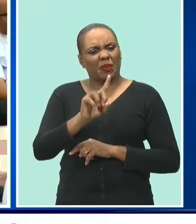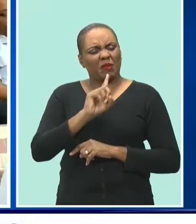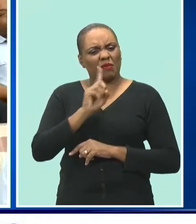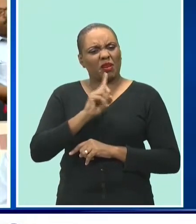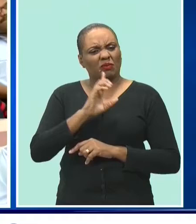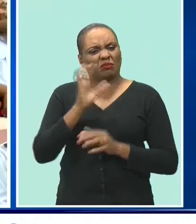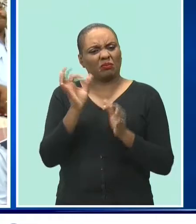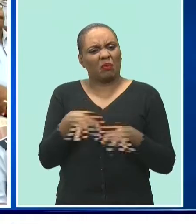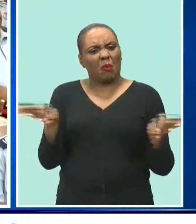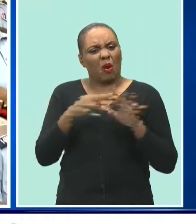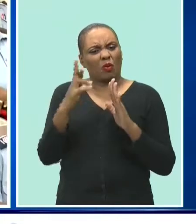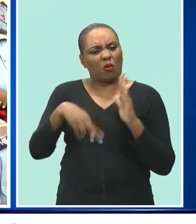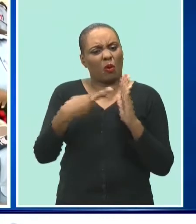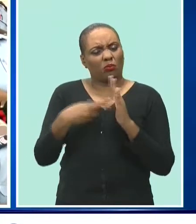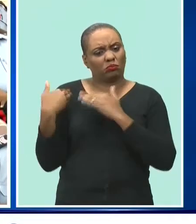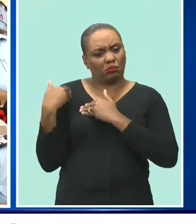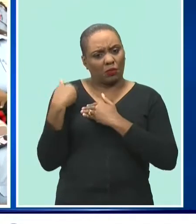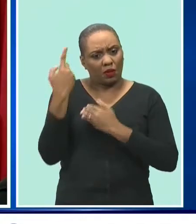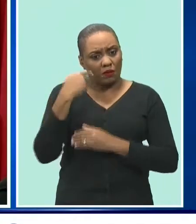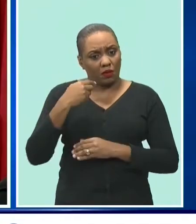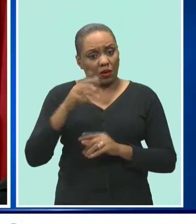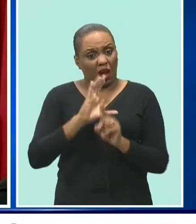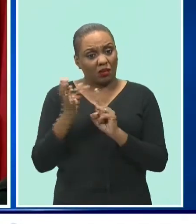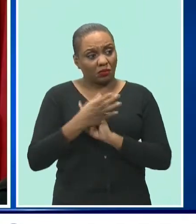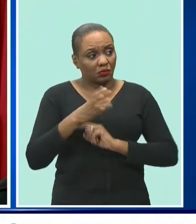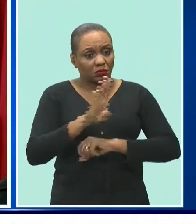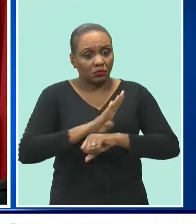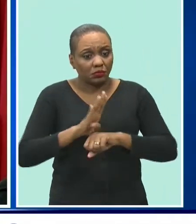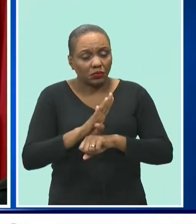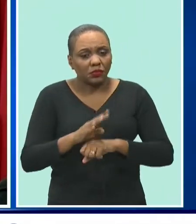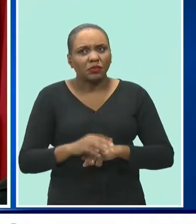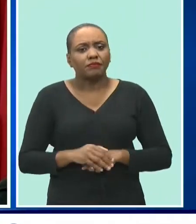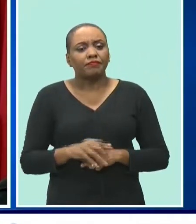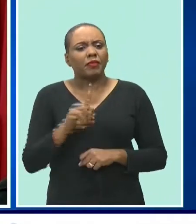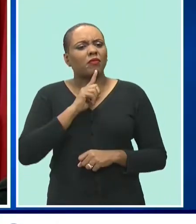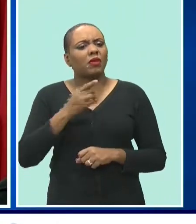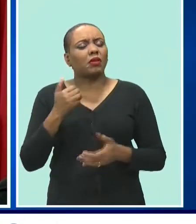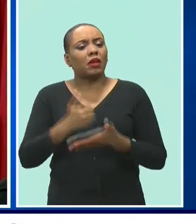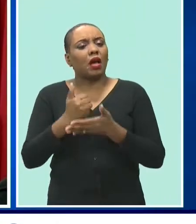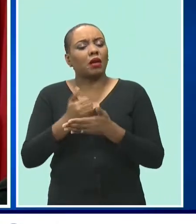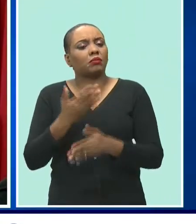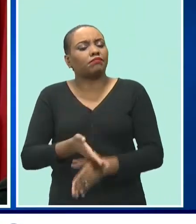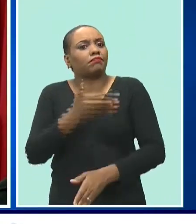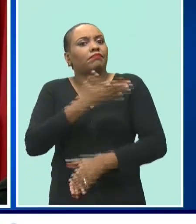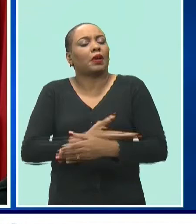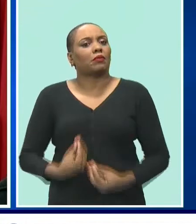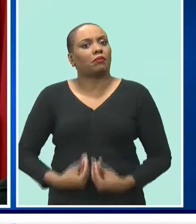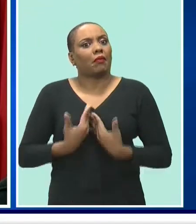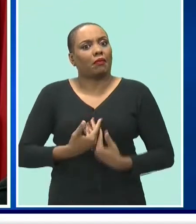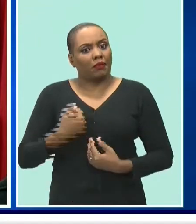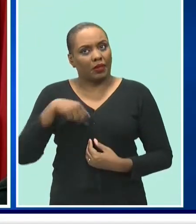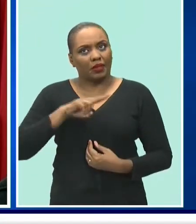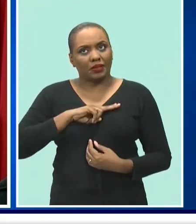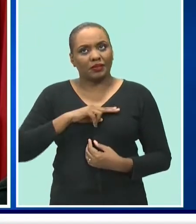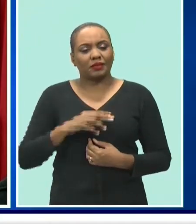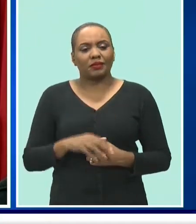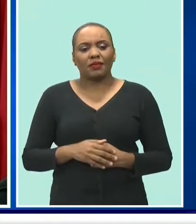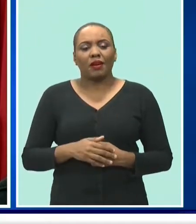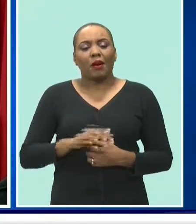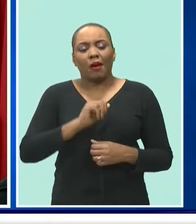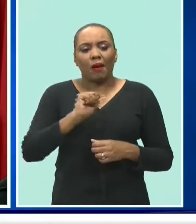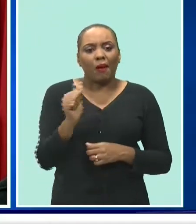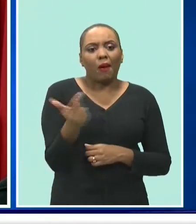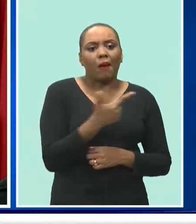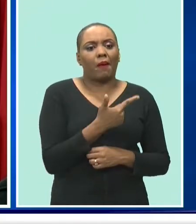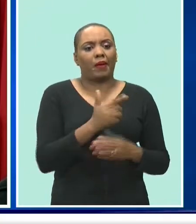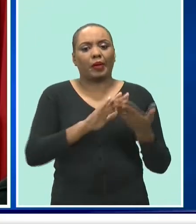shaping Barbadian culture. These things help to enrich our society. There's no society that has flourished without arts and music.